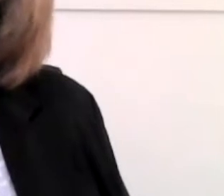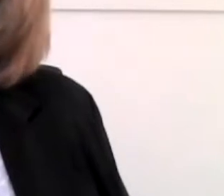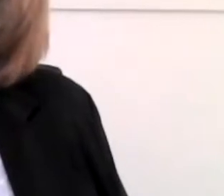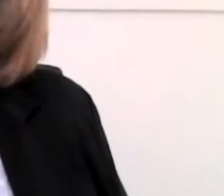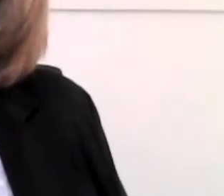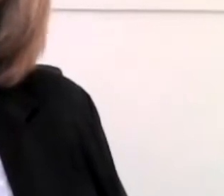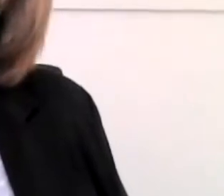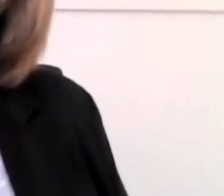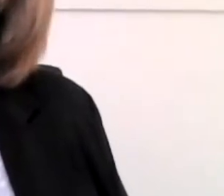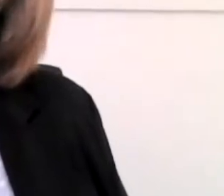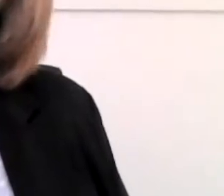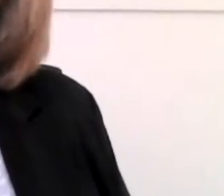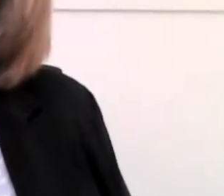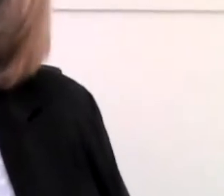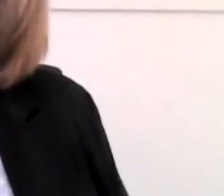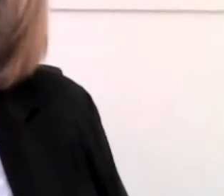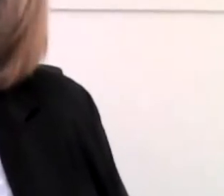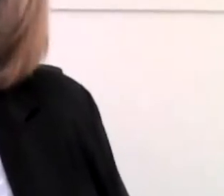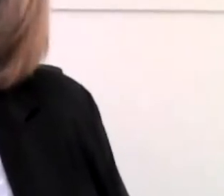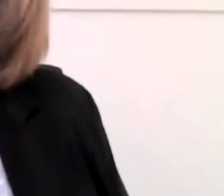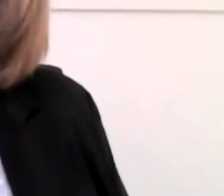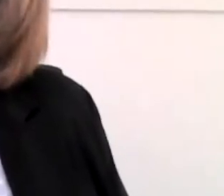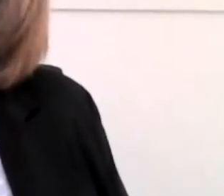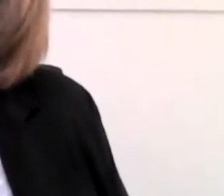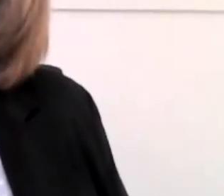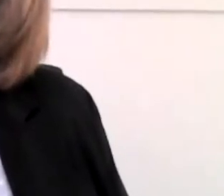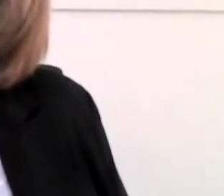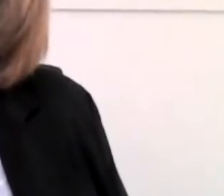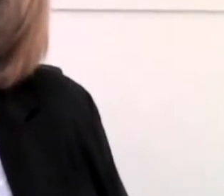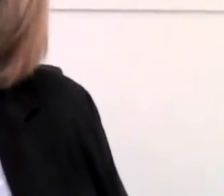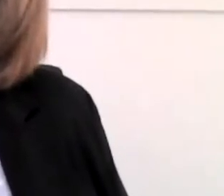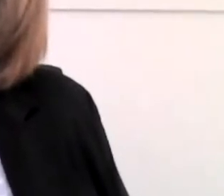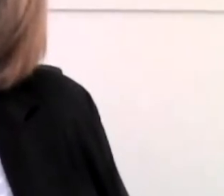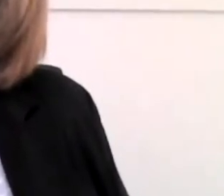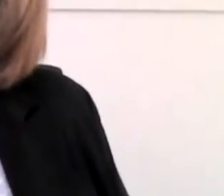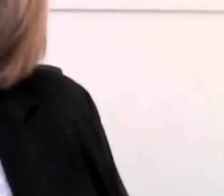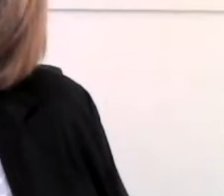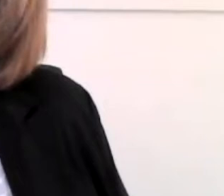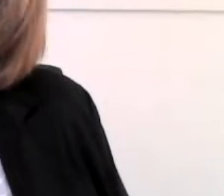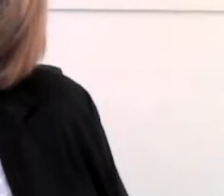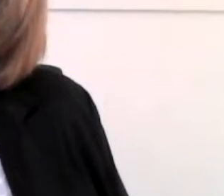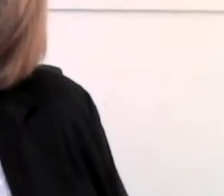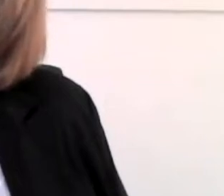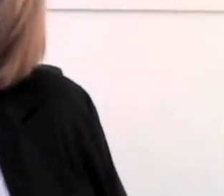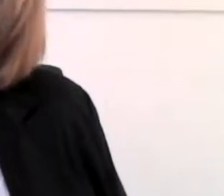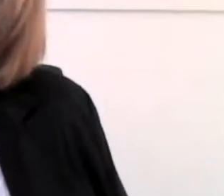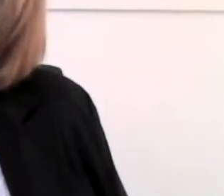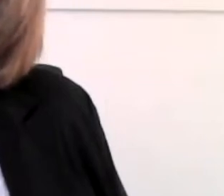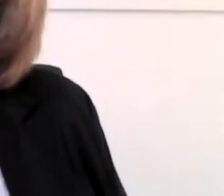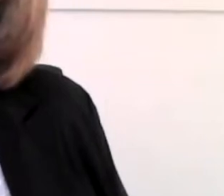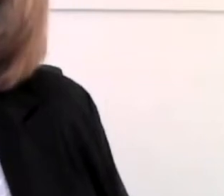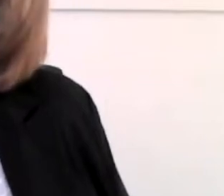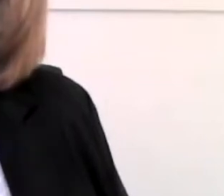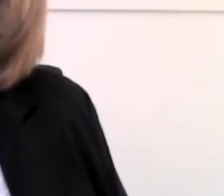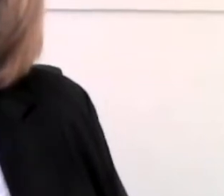show you where we are in this process. I have to change my view. I'm not quite sure where I am. What do you need,